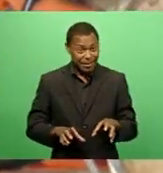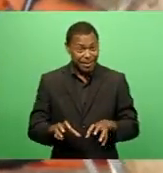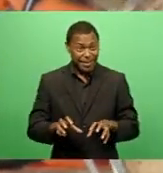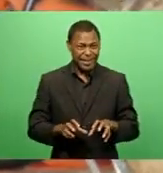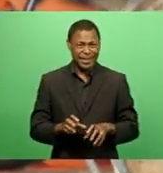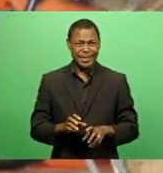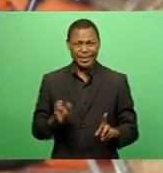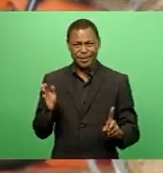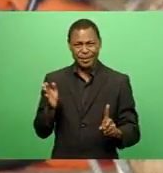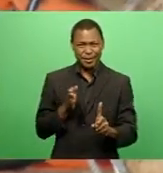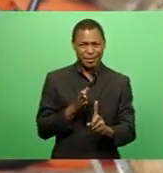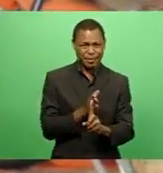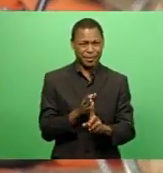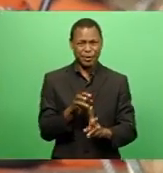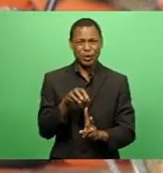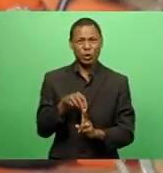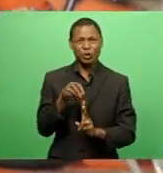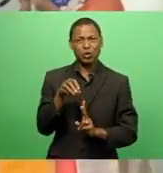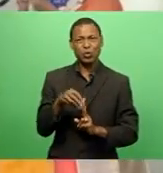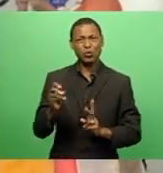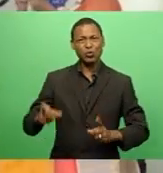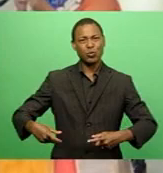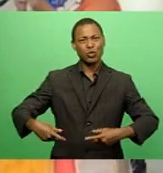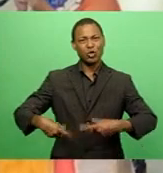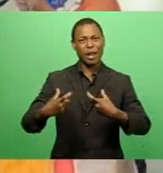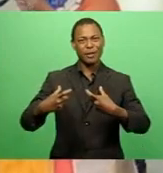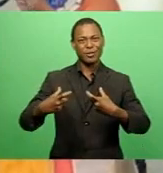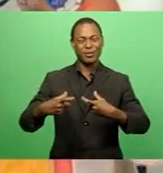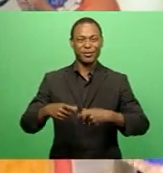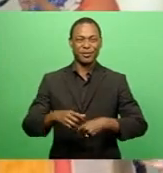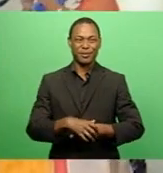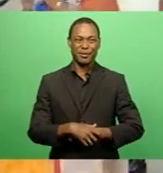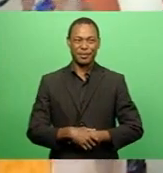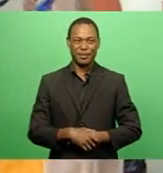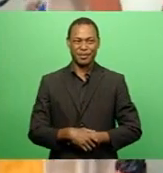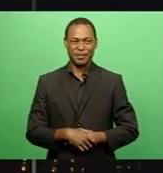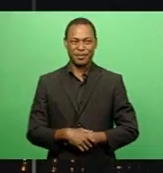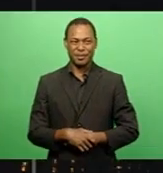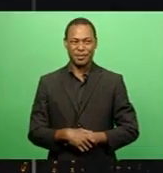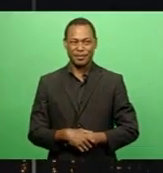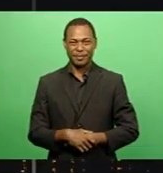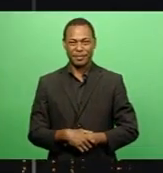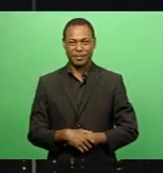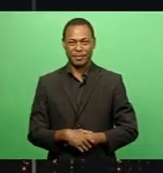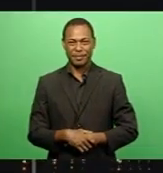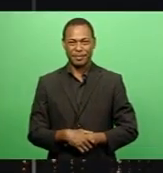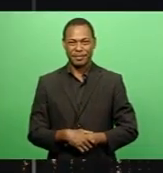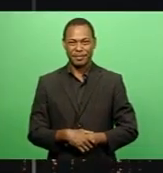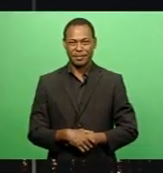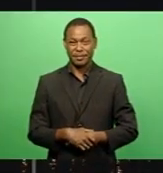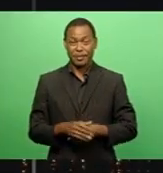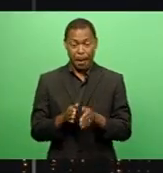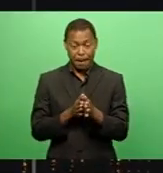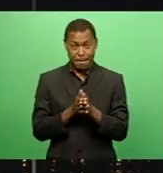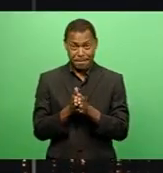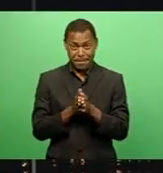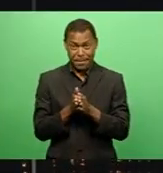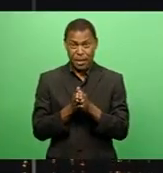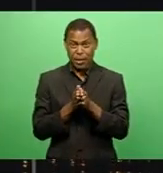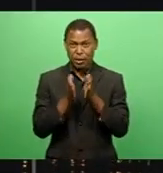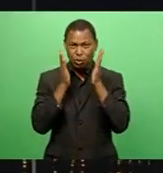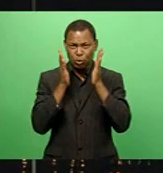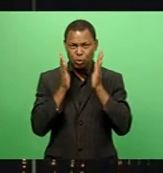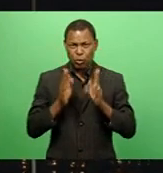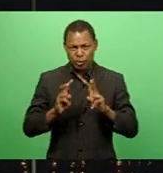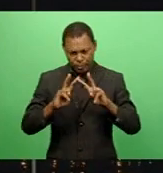aligned to the theme Choose to Challenge. Eleanor Turangaivu, FBC News. The Methodist Church is